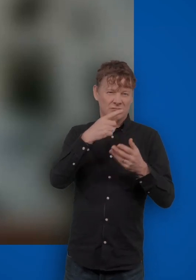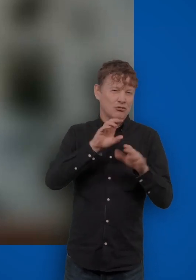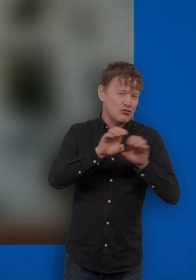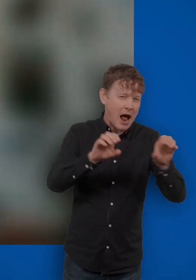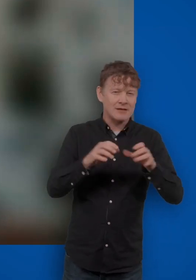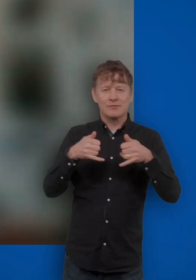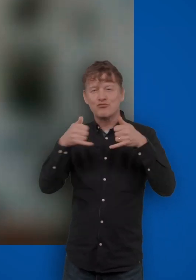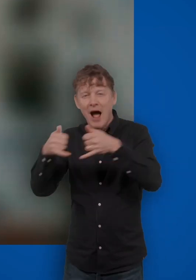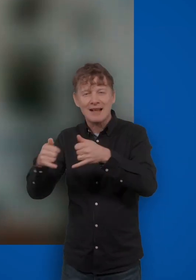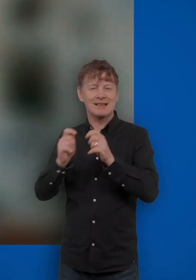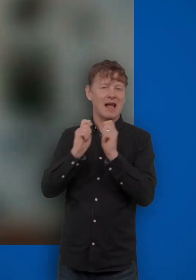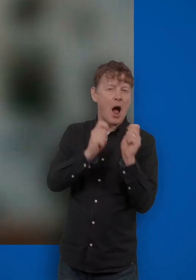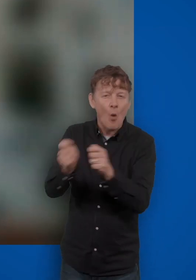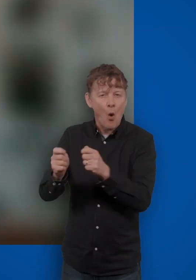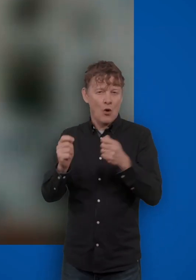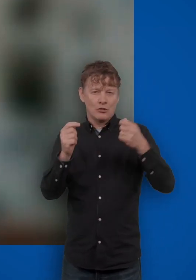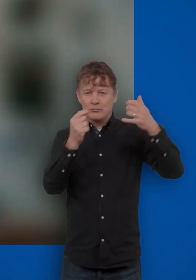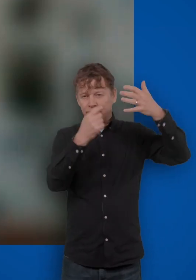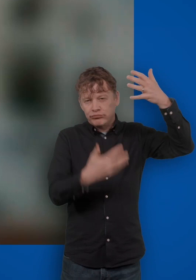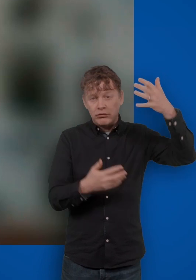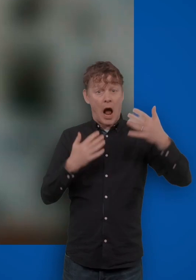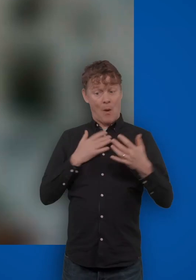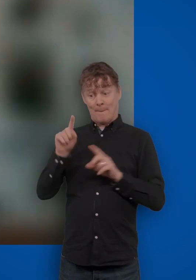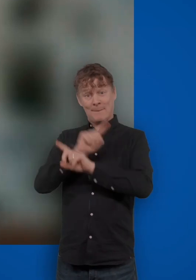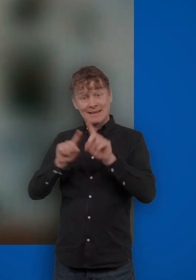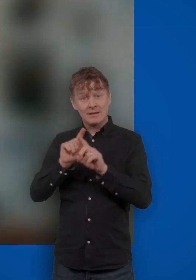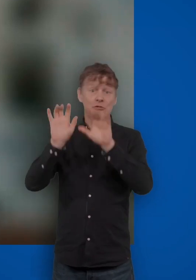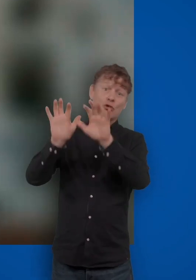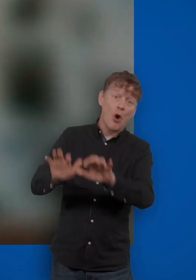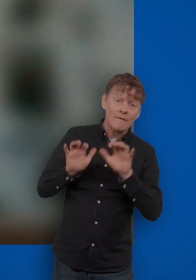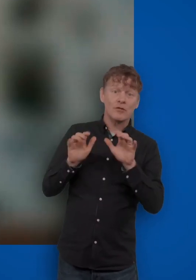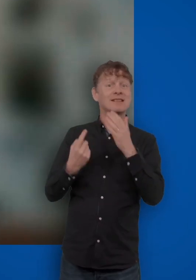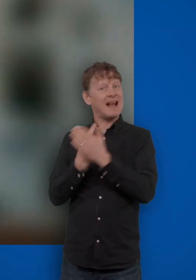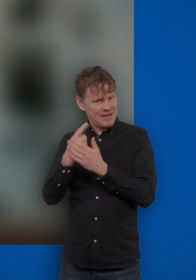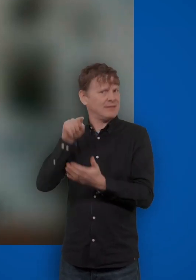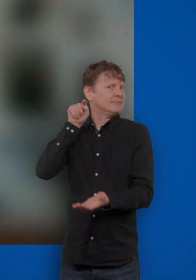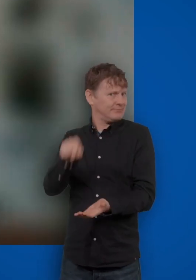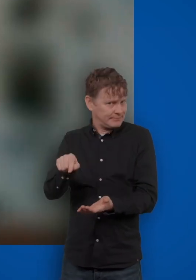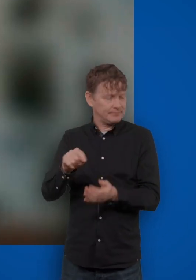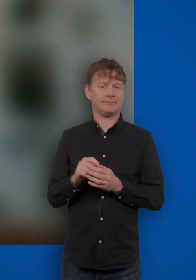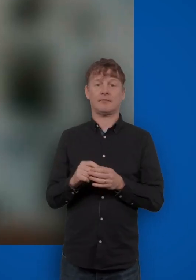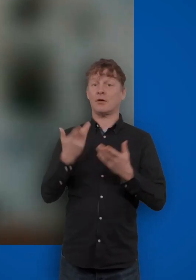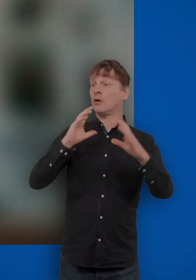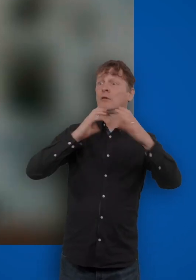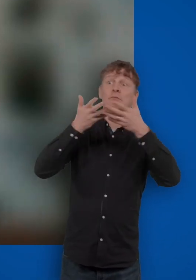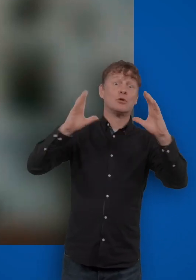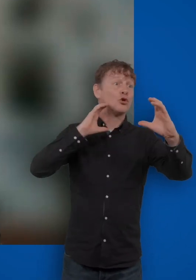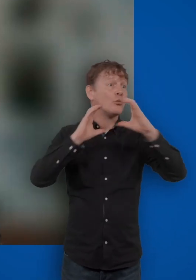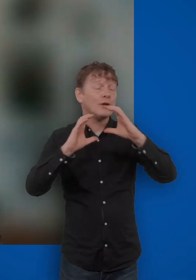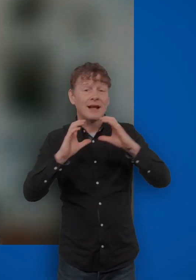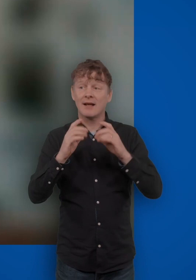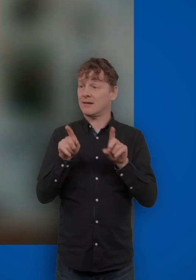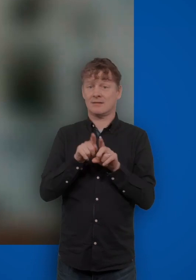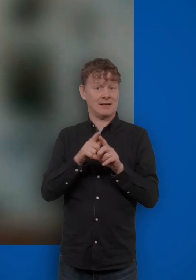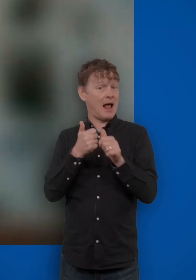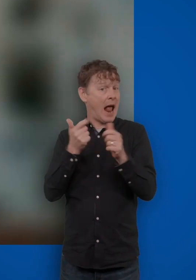grants, prizes, awards, and so on, in our meetings, conferences, and events, as communicators and as